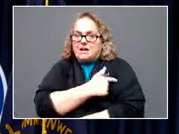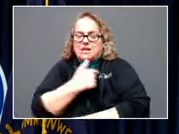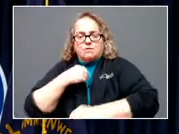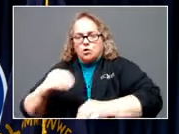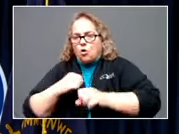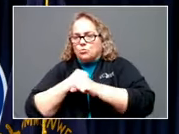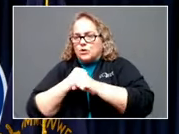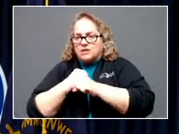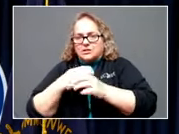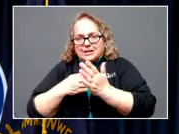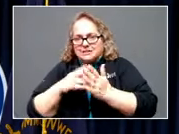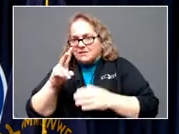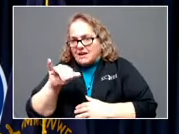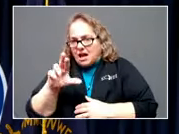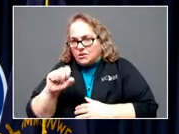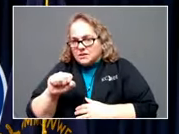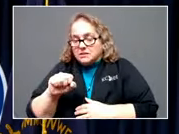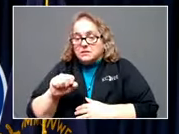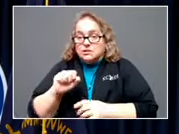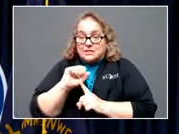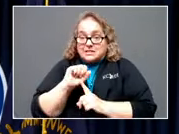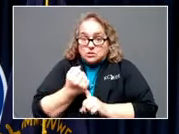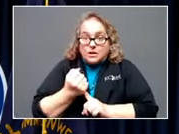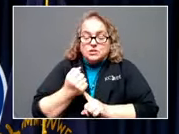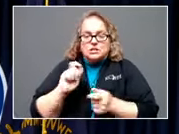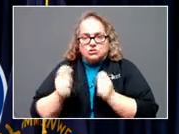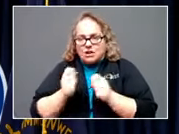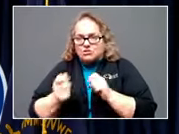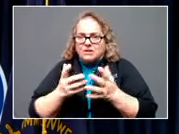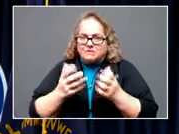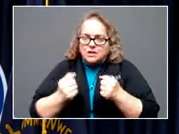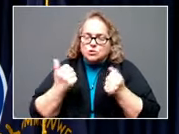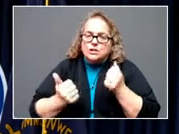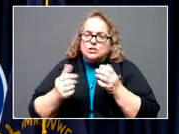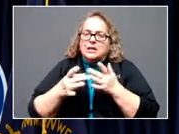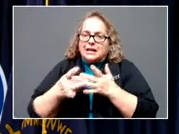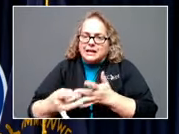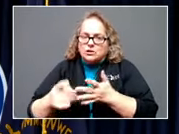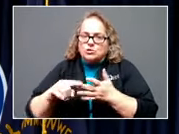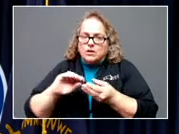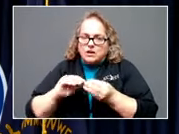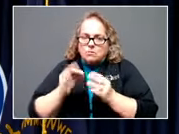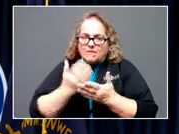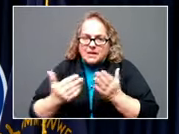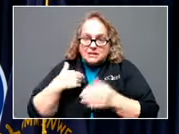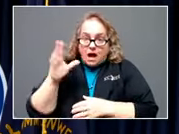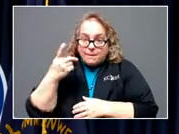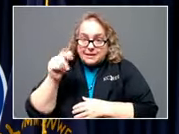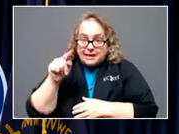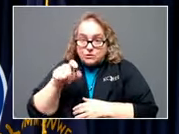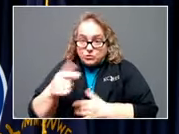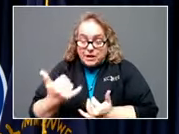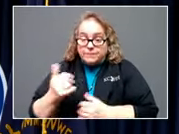So the situation is fluid and changing quickly, which leads to a number of the items that I'm going to update you on right now. So the CDC recently,